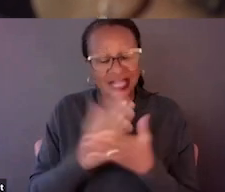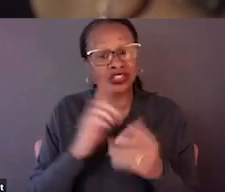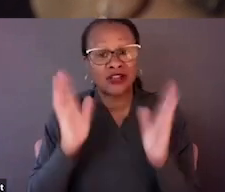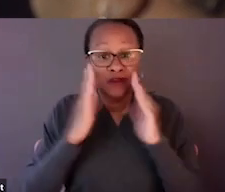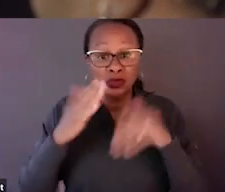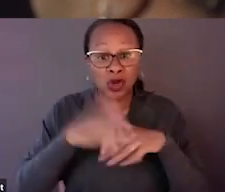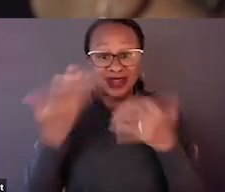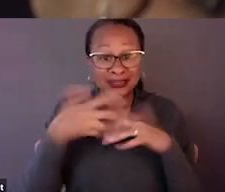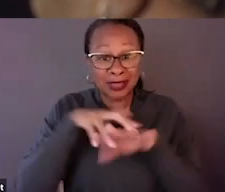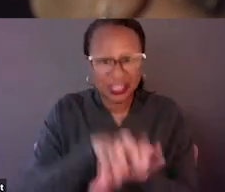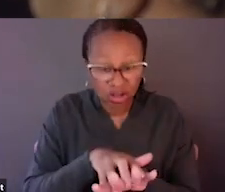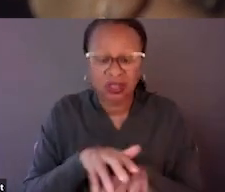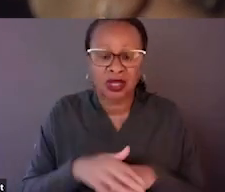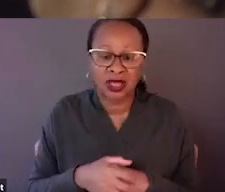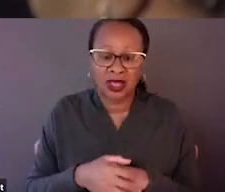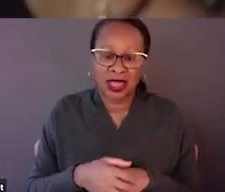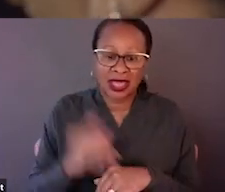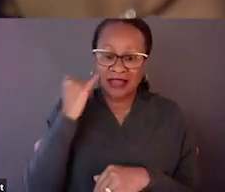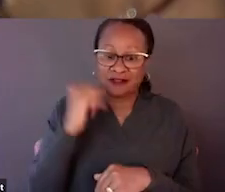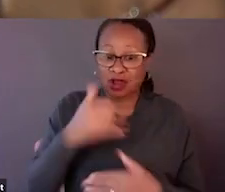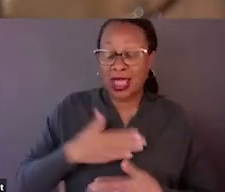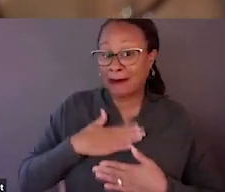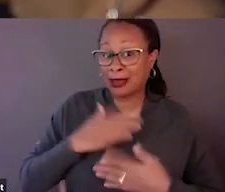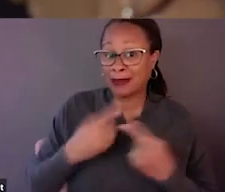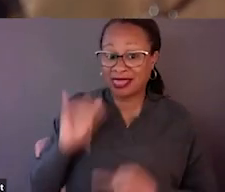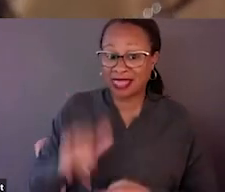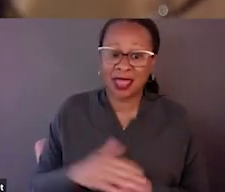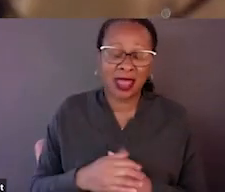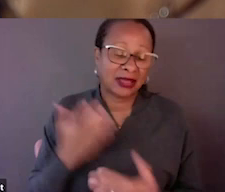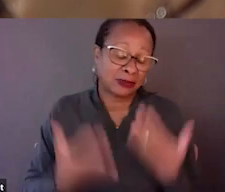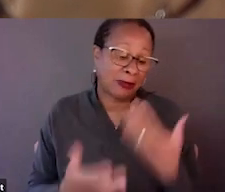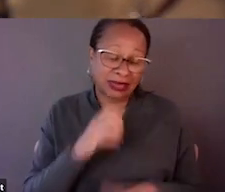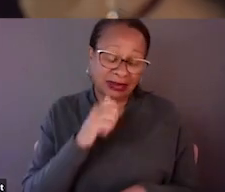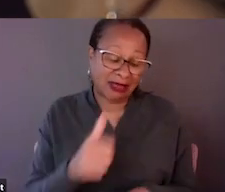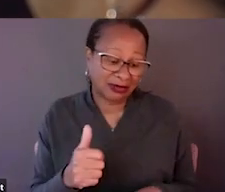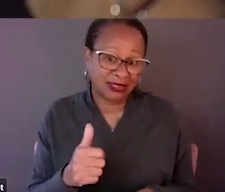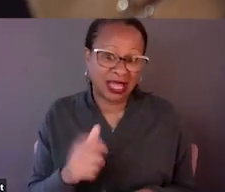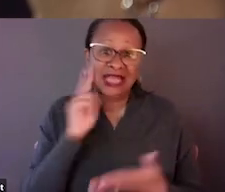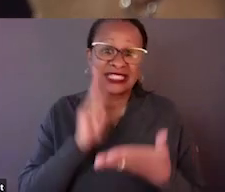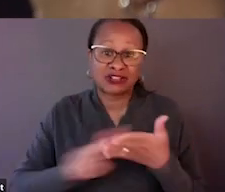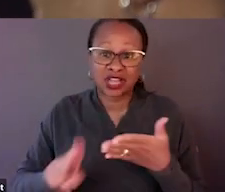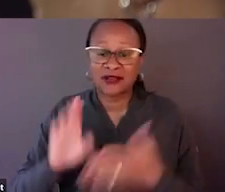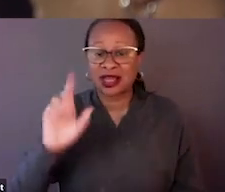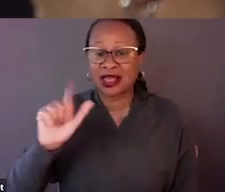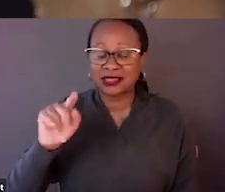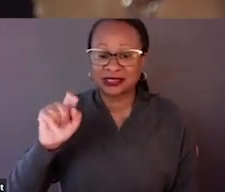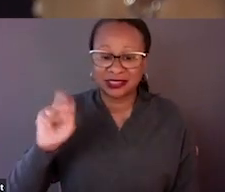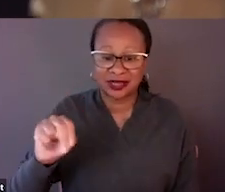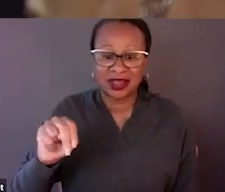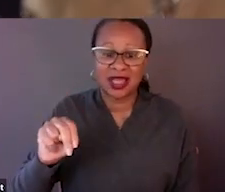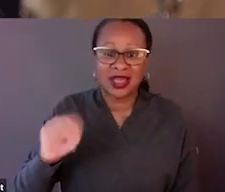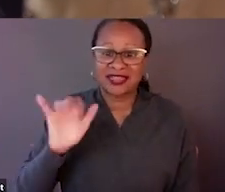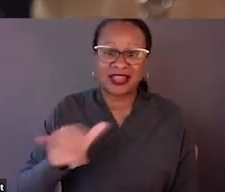And I'm sure you're not happy about that. You know, neither is probably Secretary Clinton, that the super predator